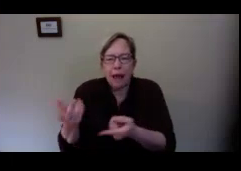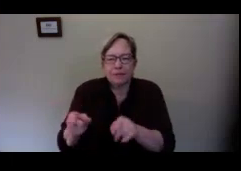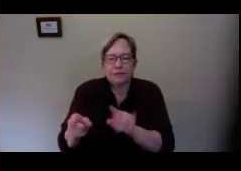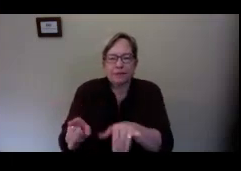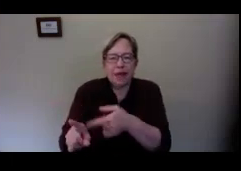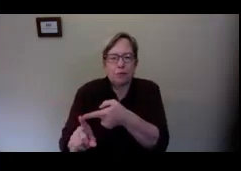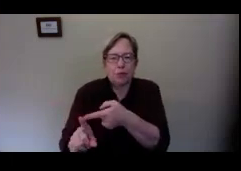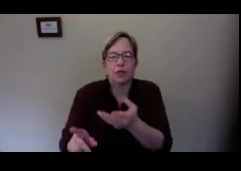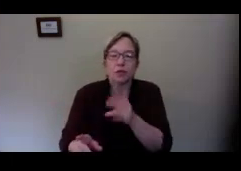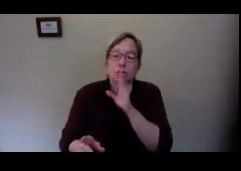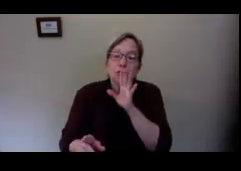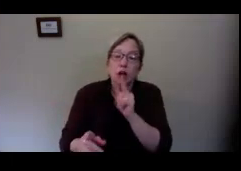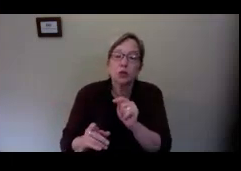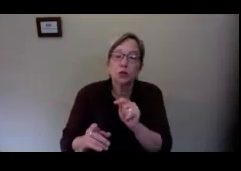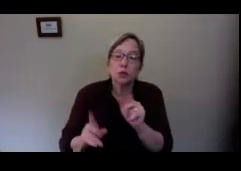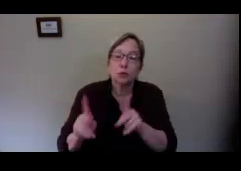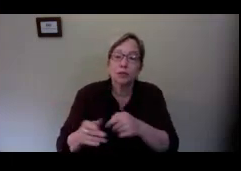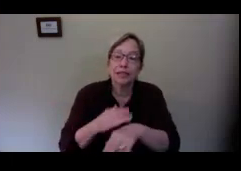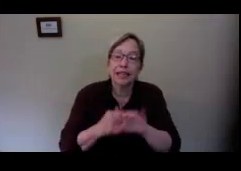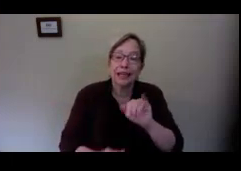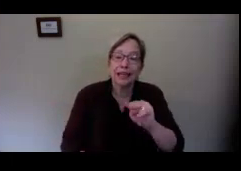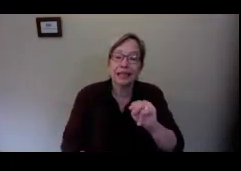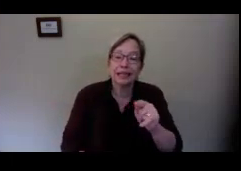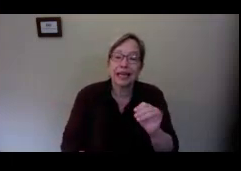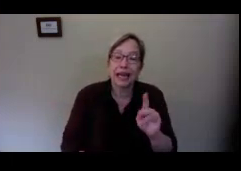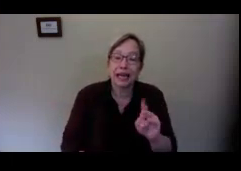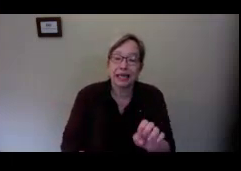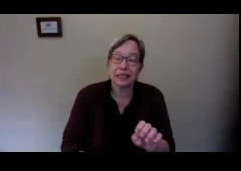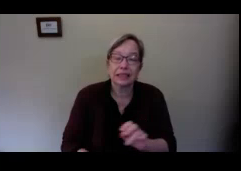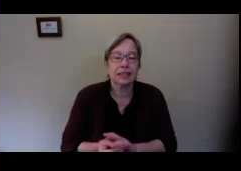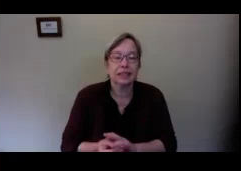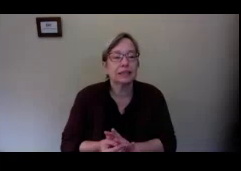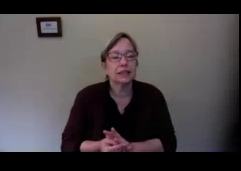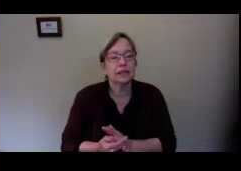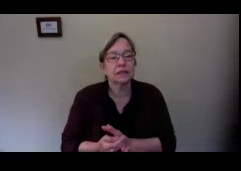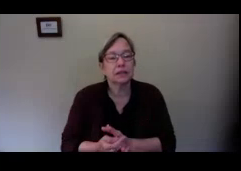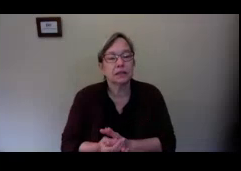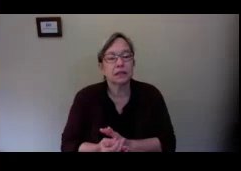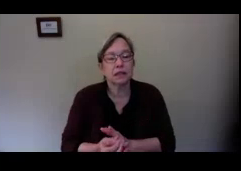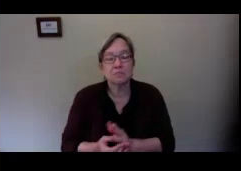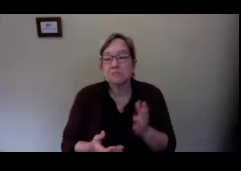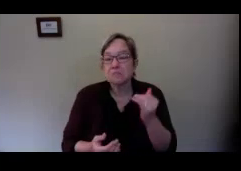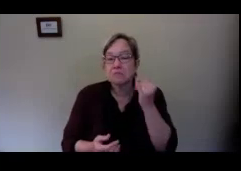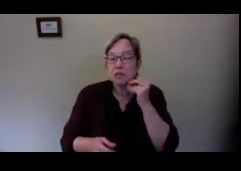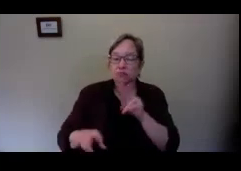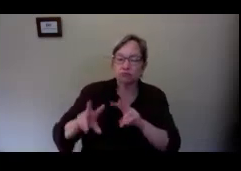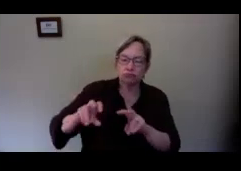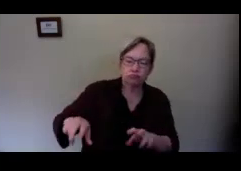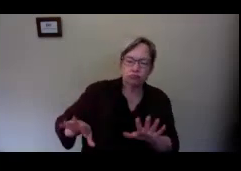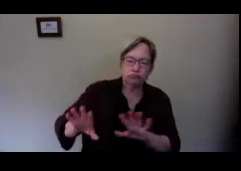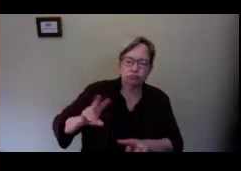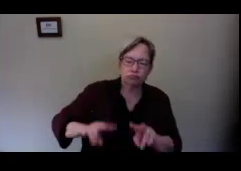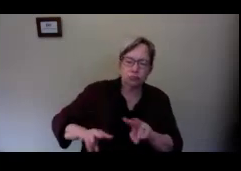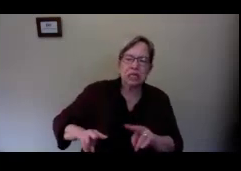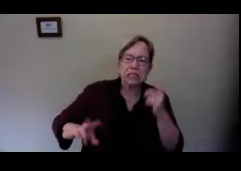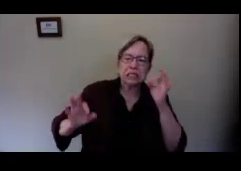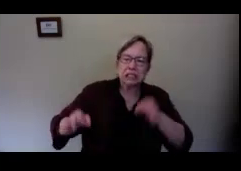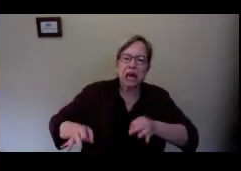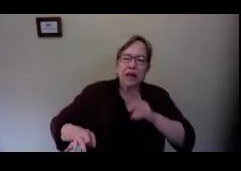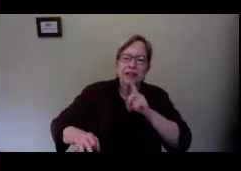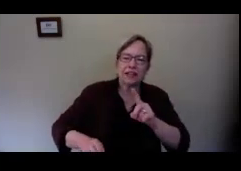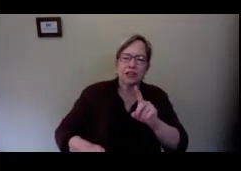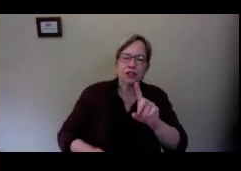to someone in intake, and uh, if they decide that it is jurisdictional